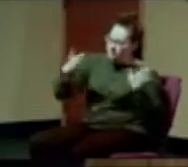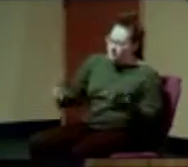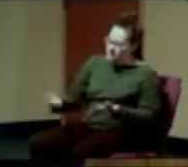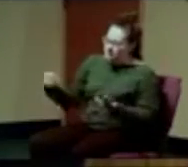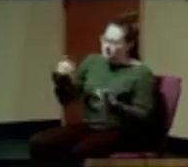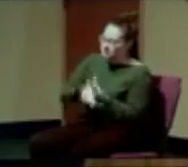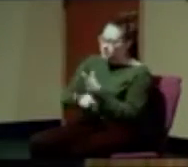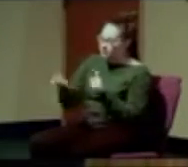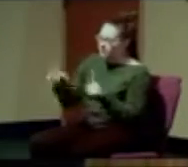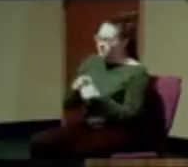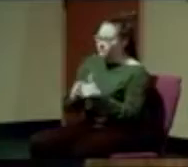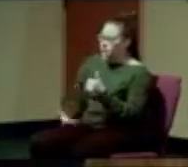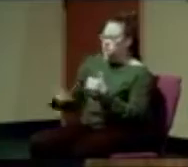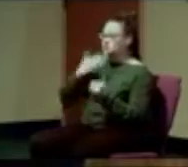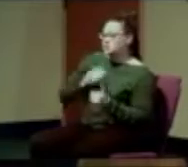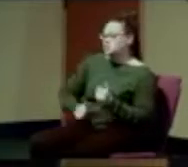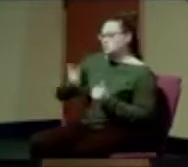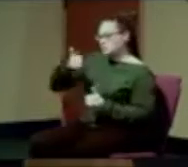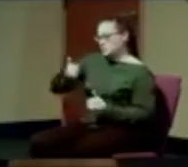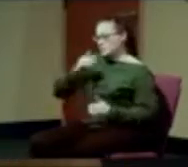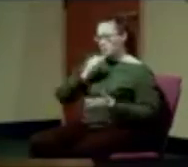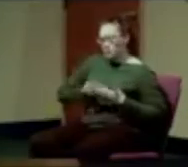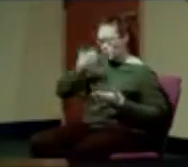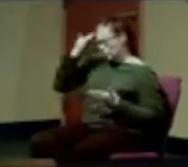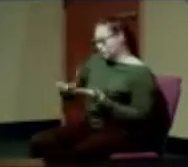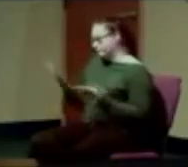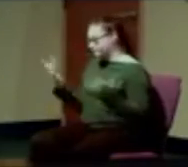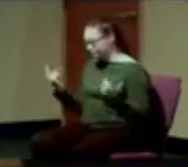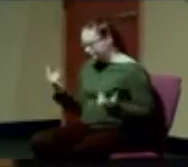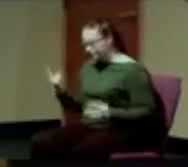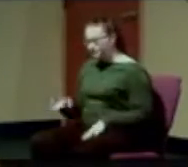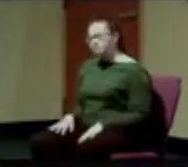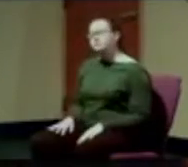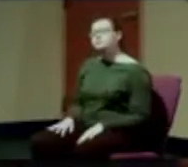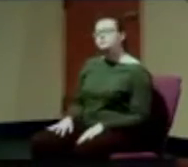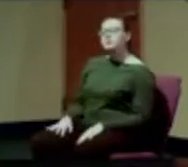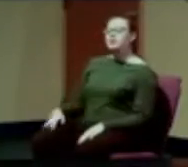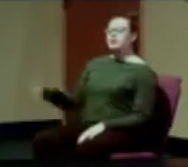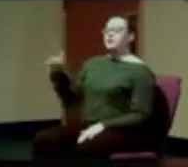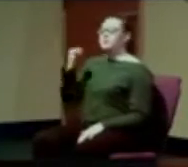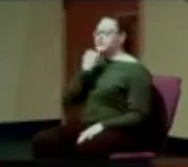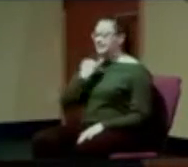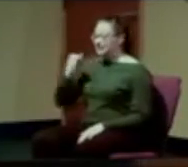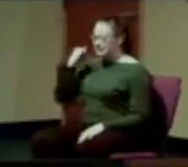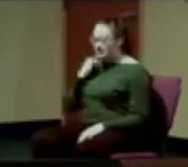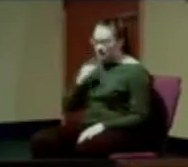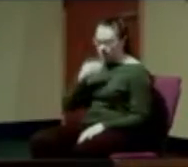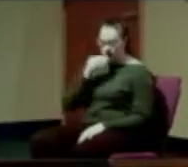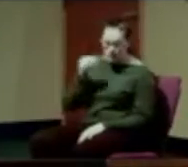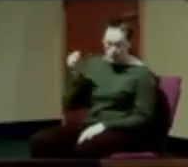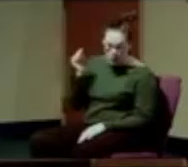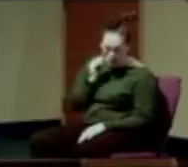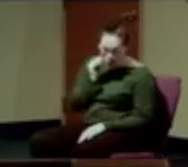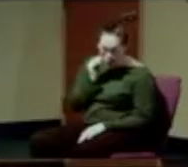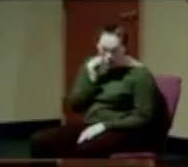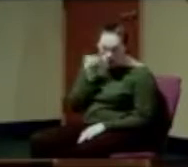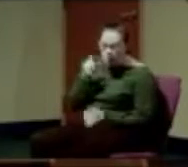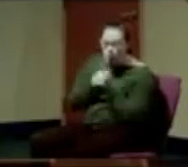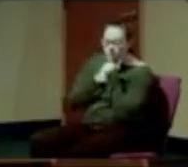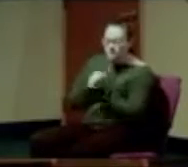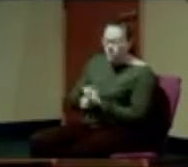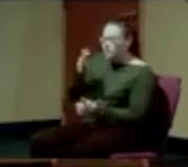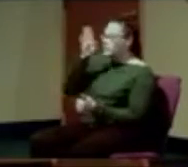Egyptians can escape this if they find themselves under the cover of an Israeli home, or if they do what God told them to do,